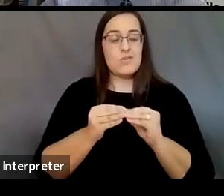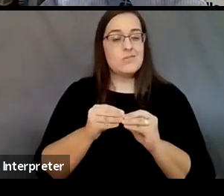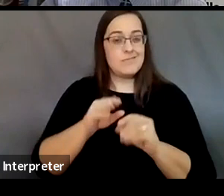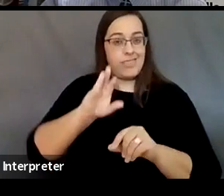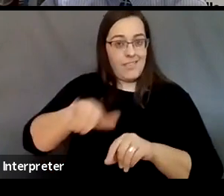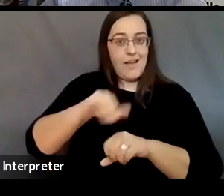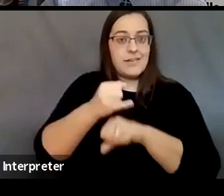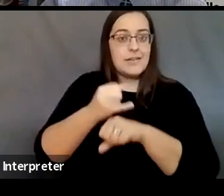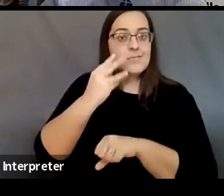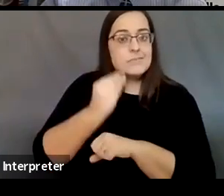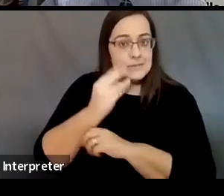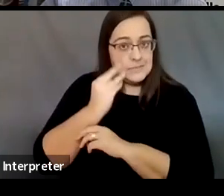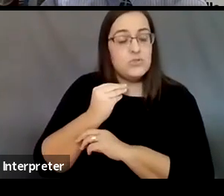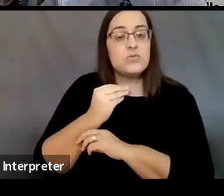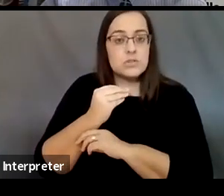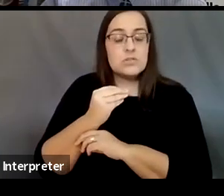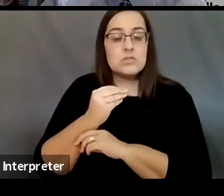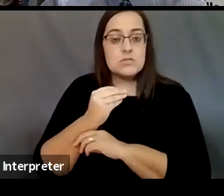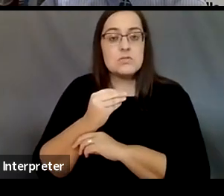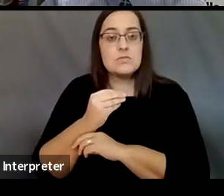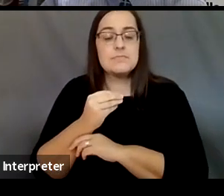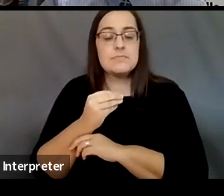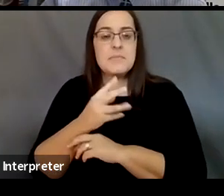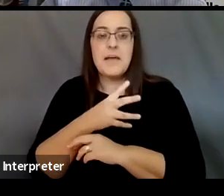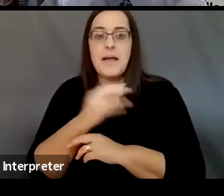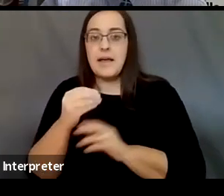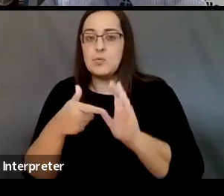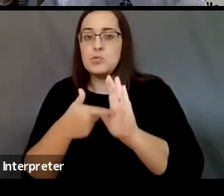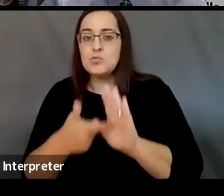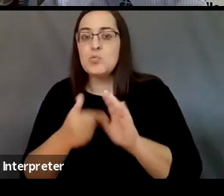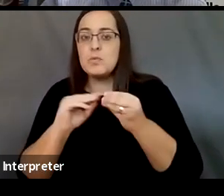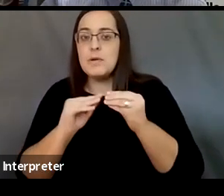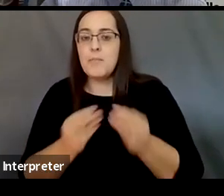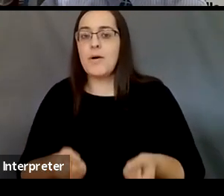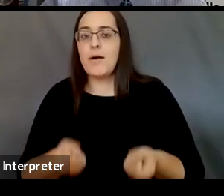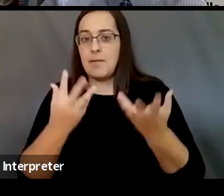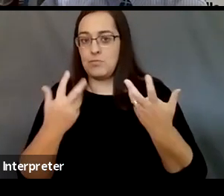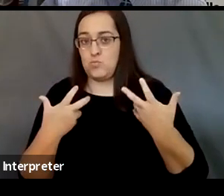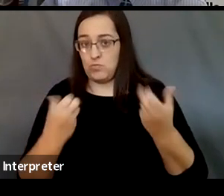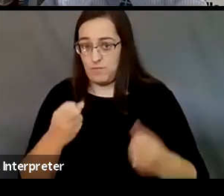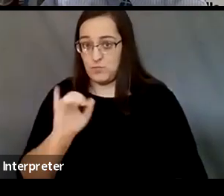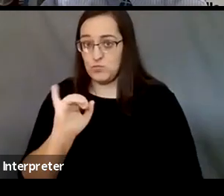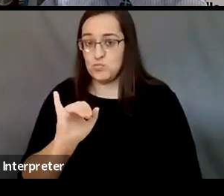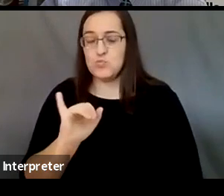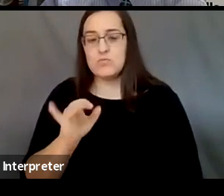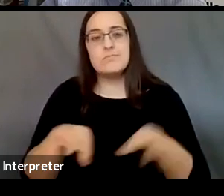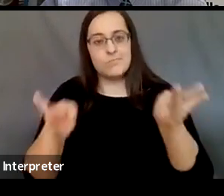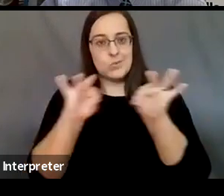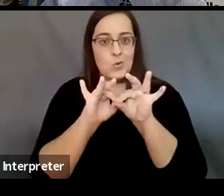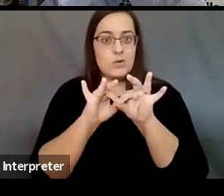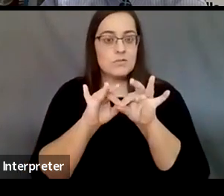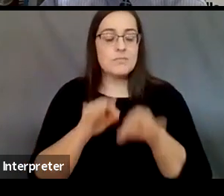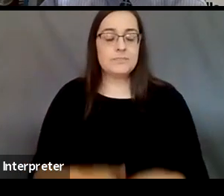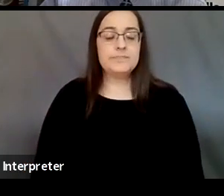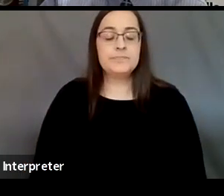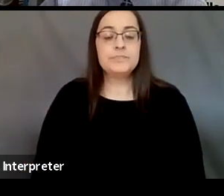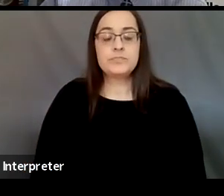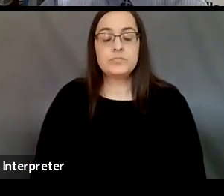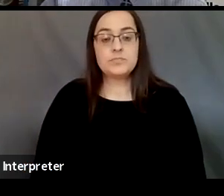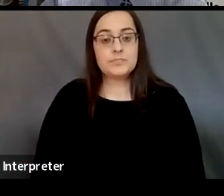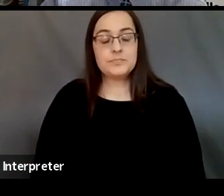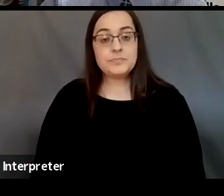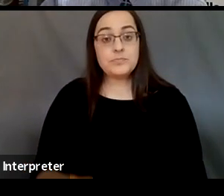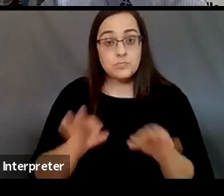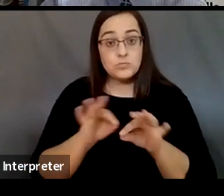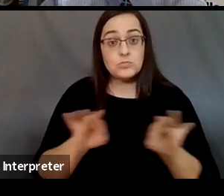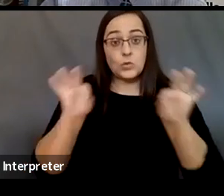has experienced, plus the recoveries that they have also experienced. And so that's very important as well. It's